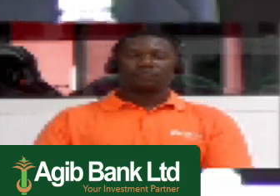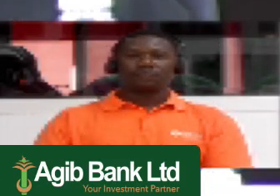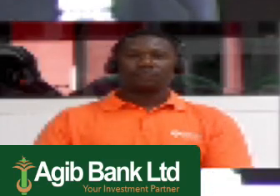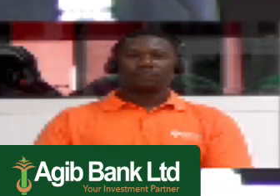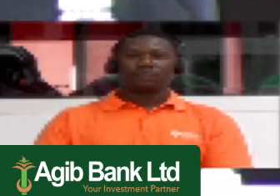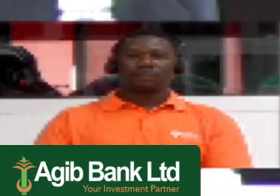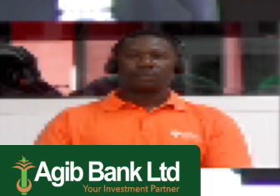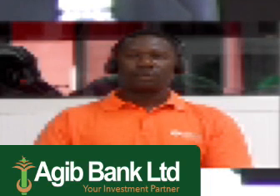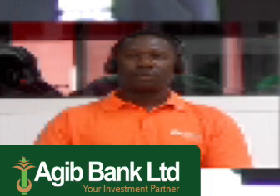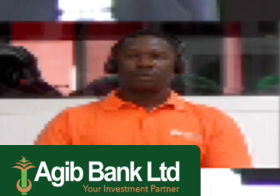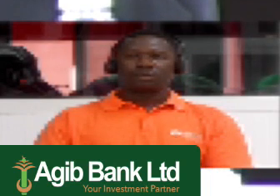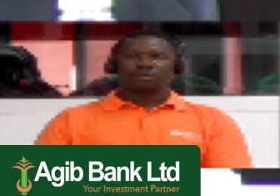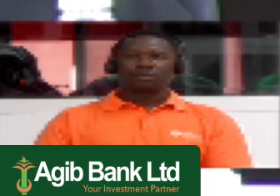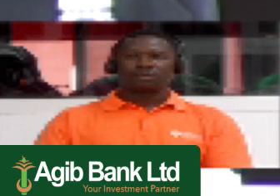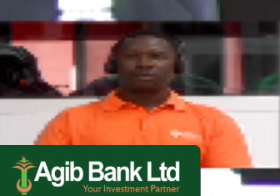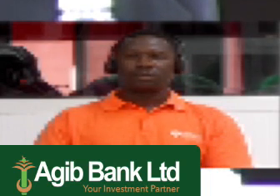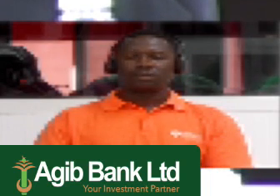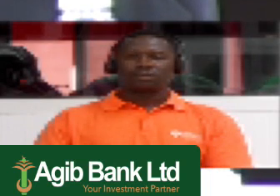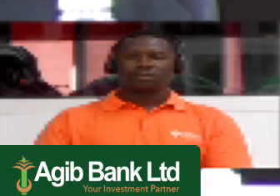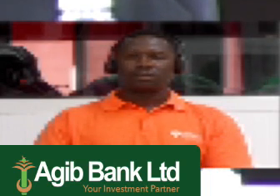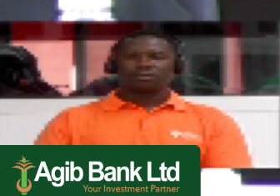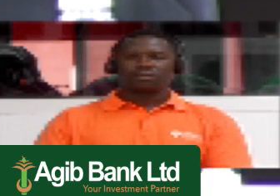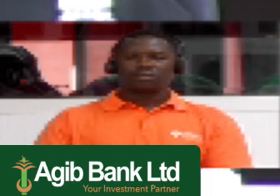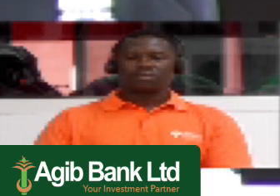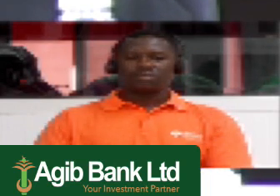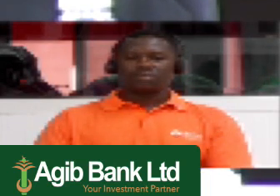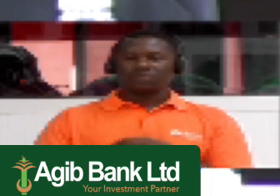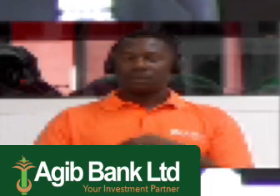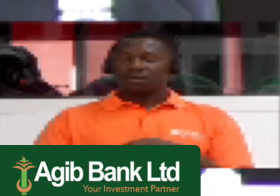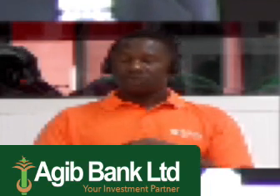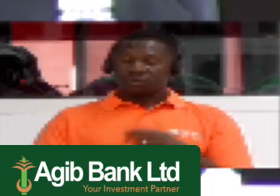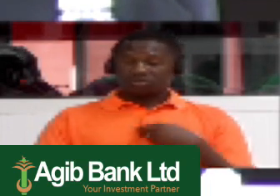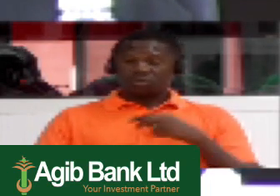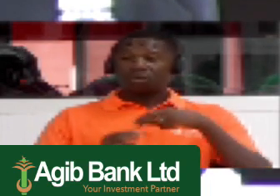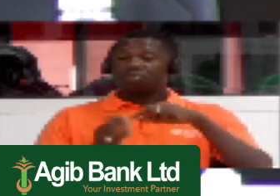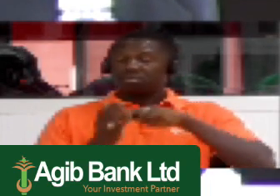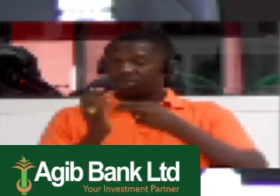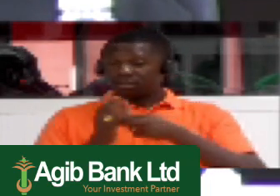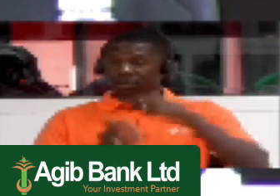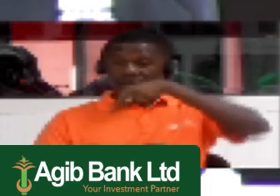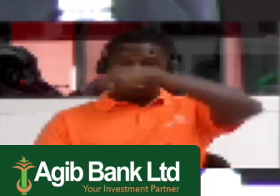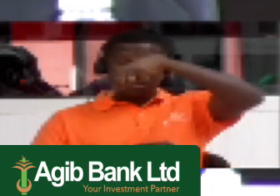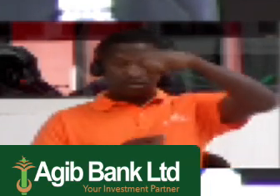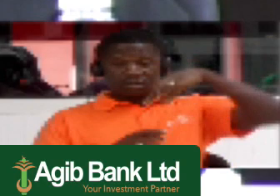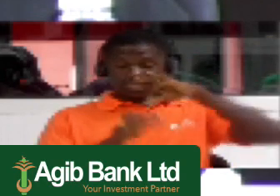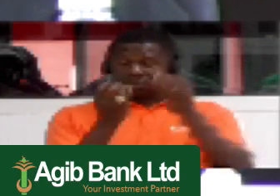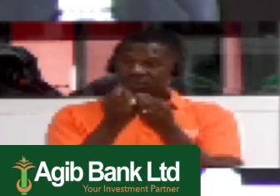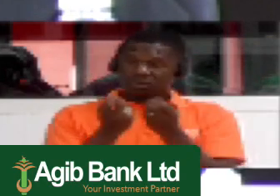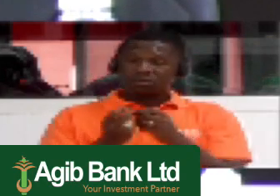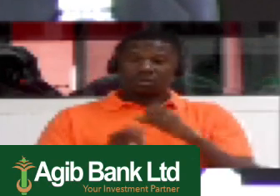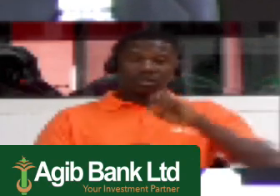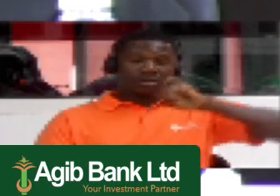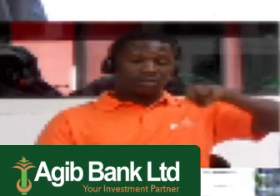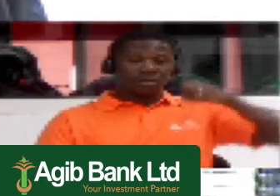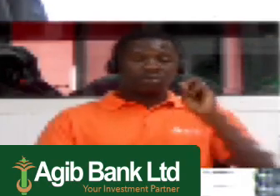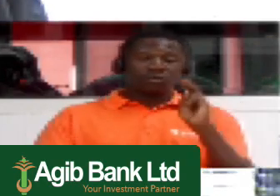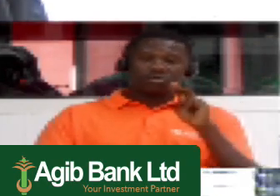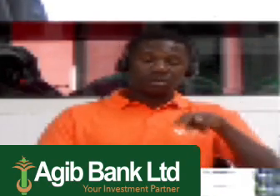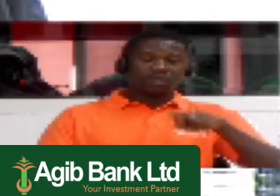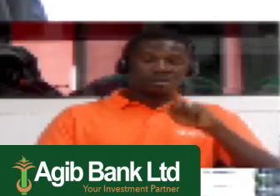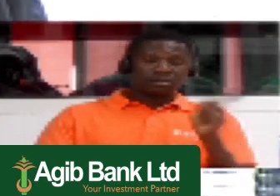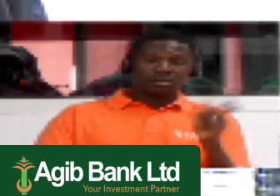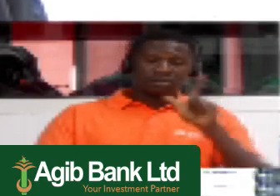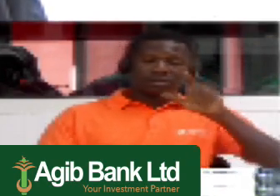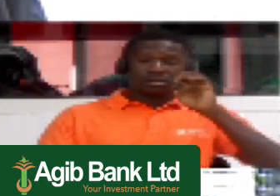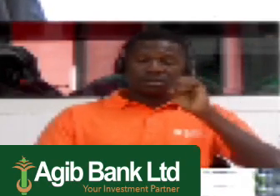So the patrol team was otherwise known as jungler or cycler. Have you heard of the word or phrase black black? Ako